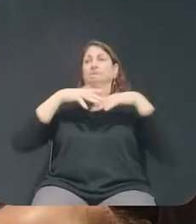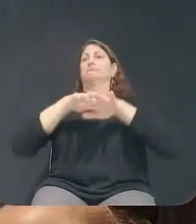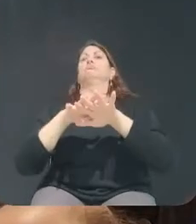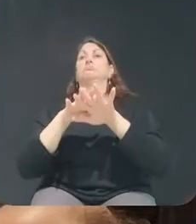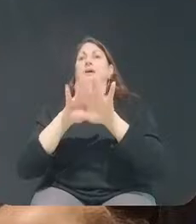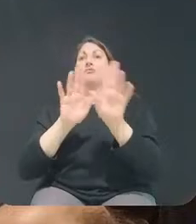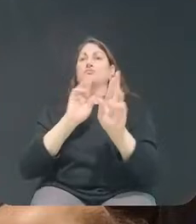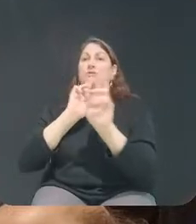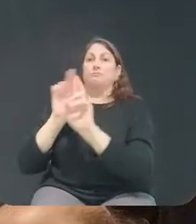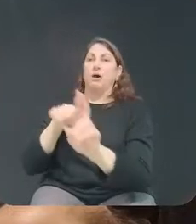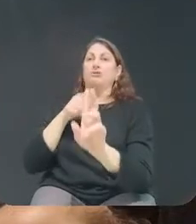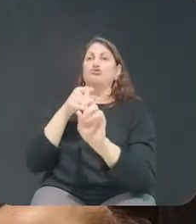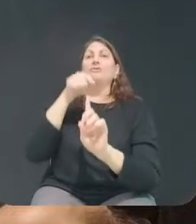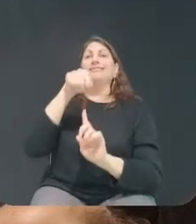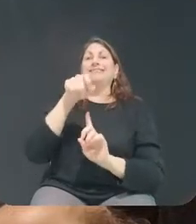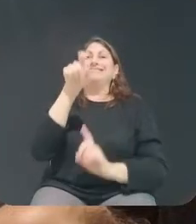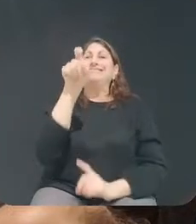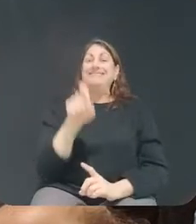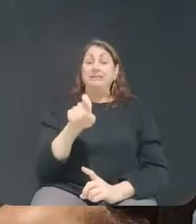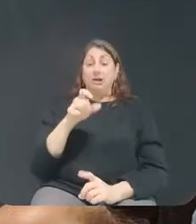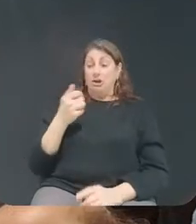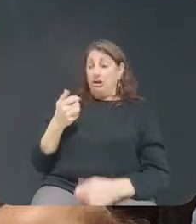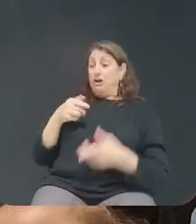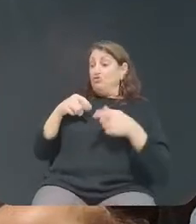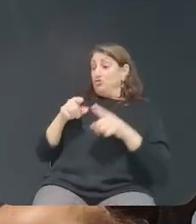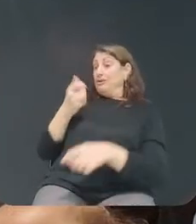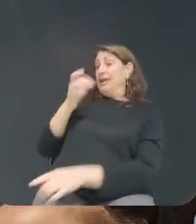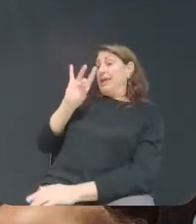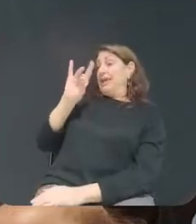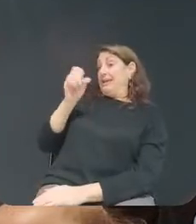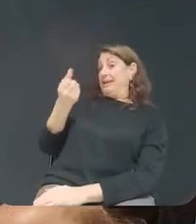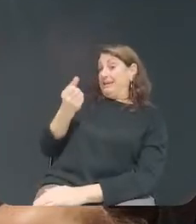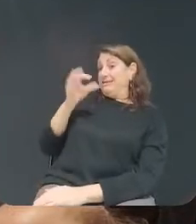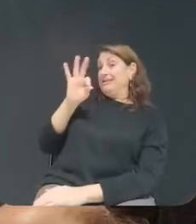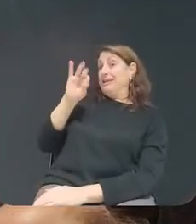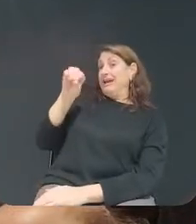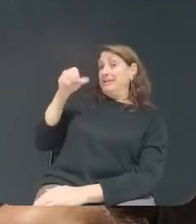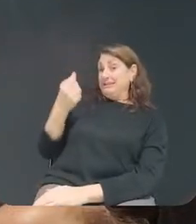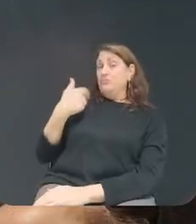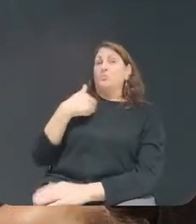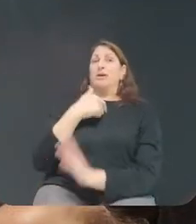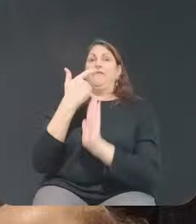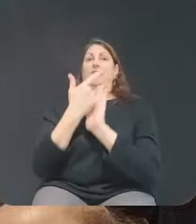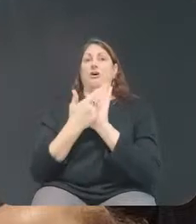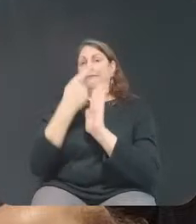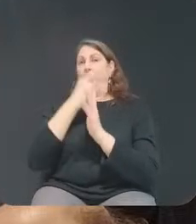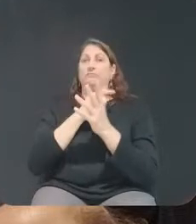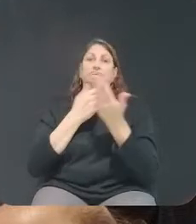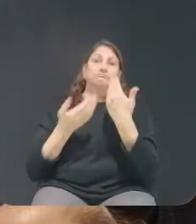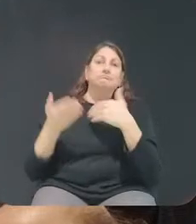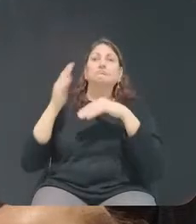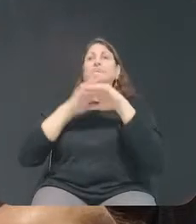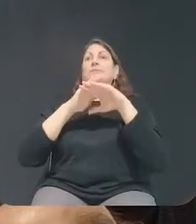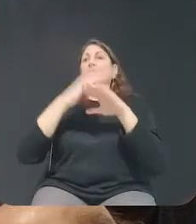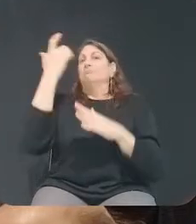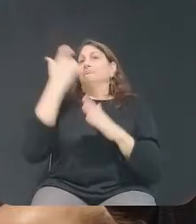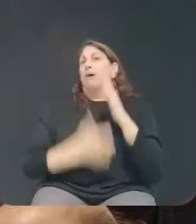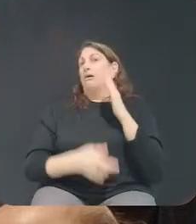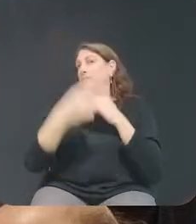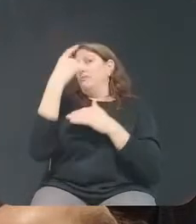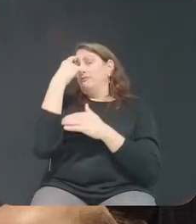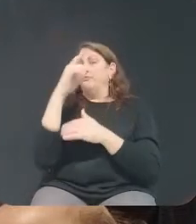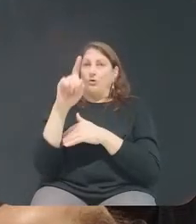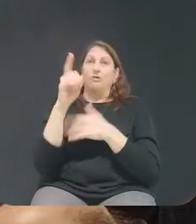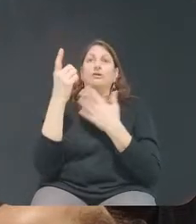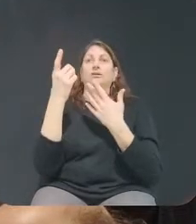During the 1980s and 90s, ordinances to redefine and increase the penalties for things like loitering, camping, and panhandling